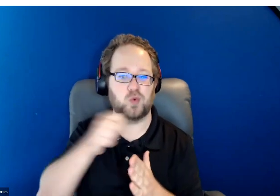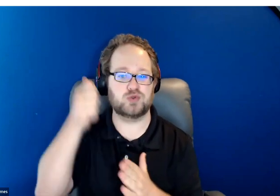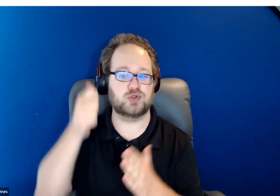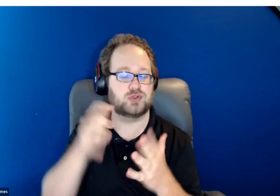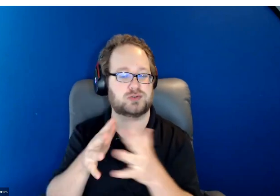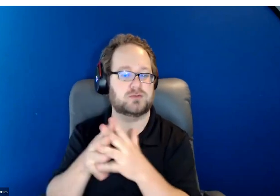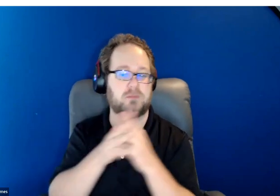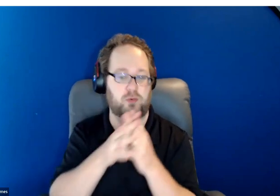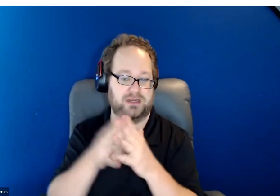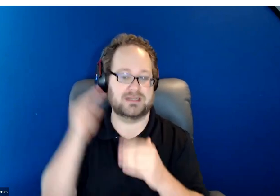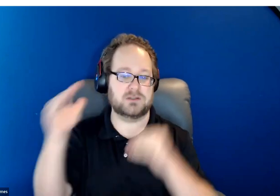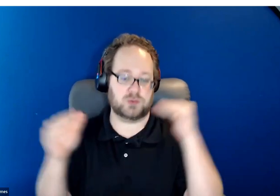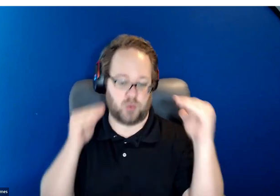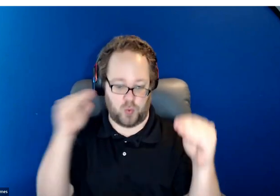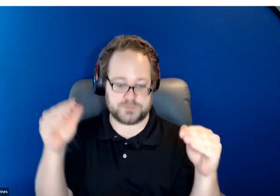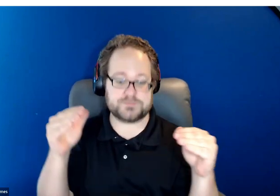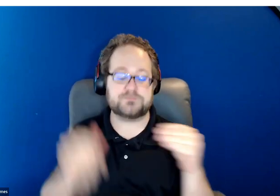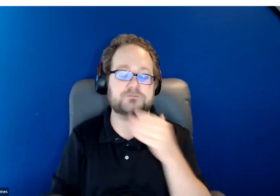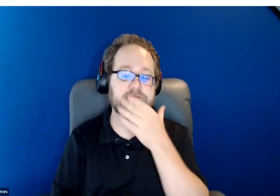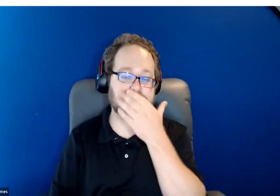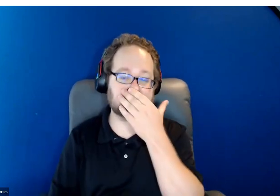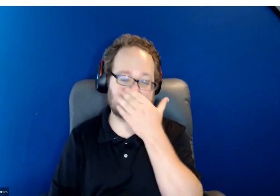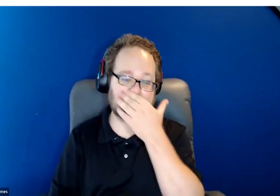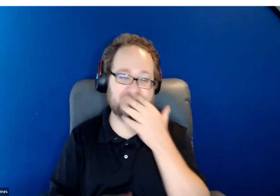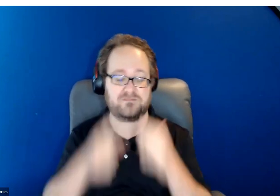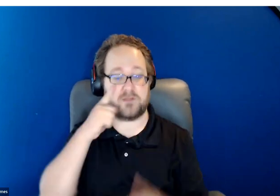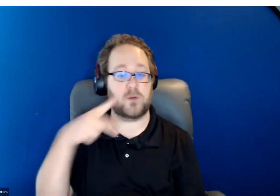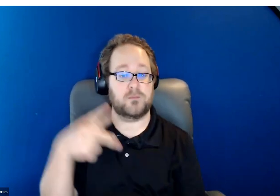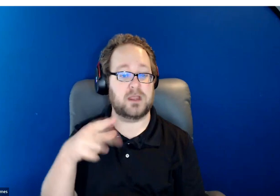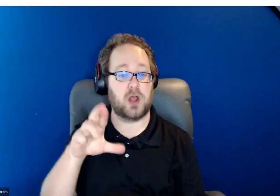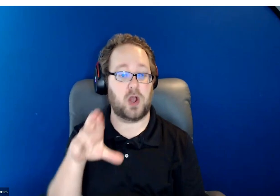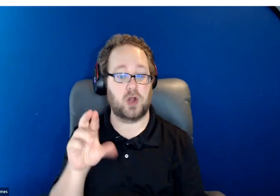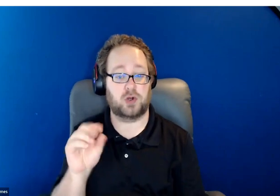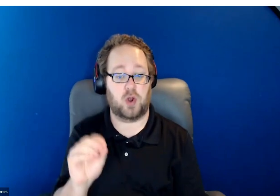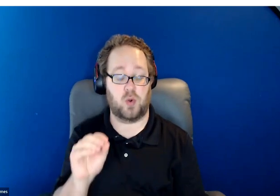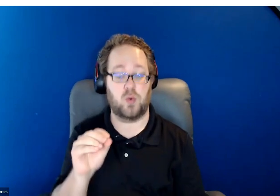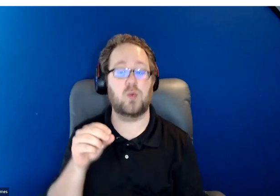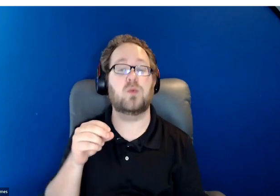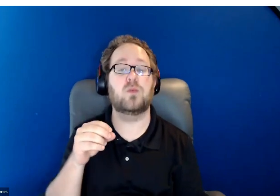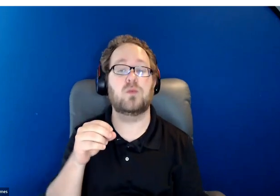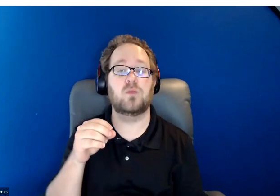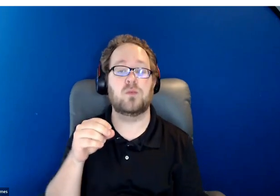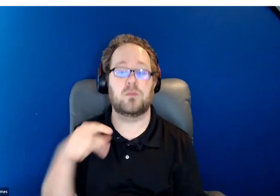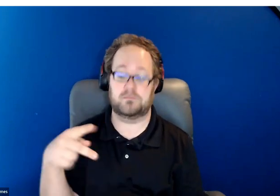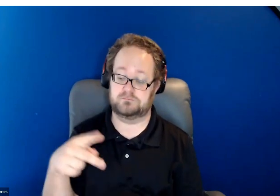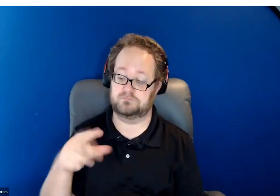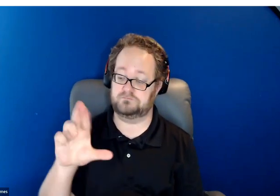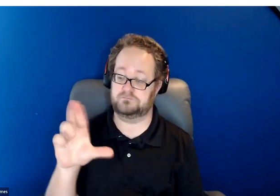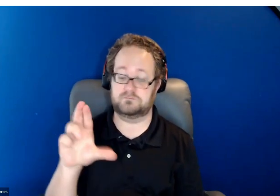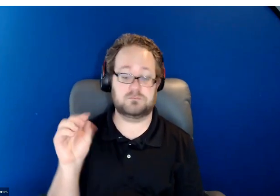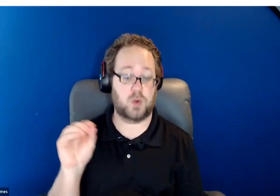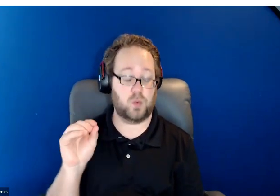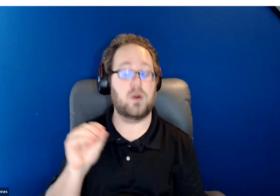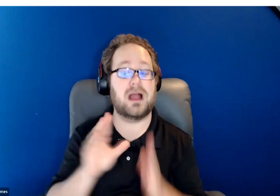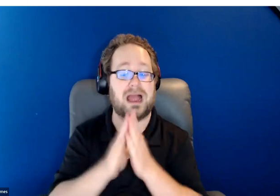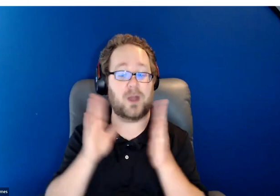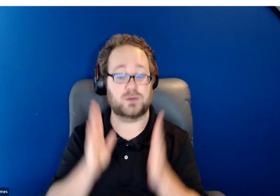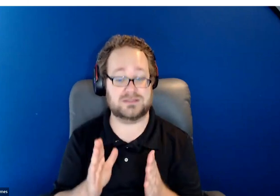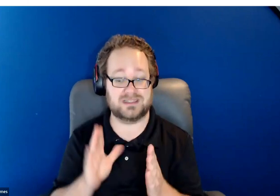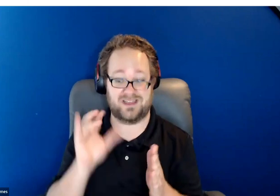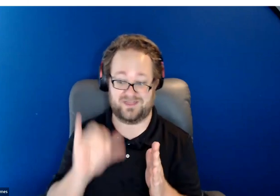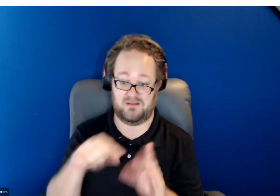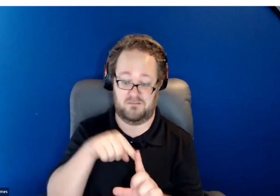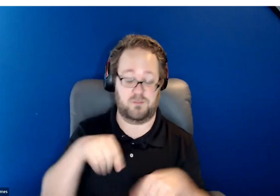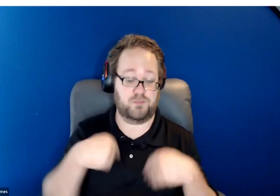Removing Obstacles to Housing, or PRO housing program, provides funding to communities for planning